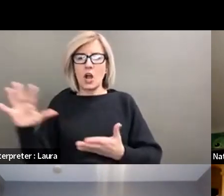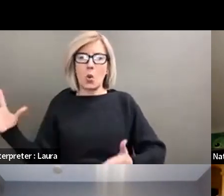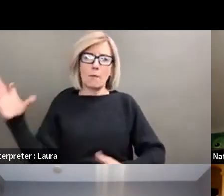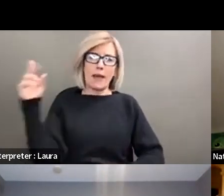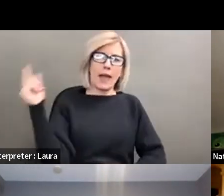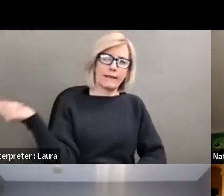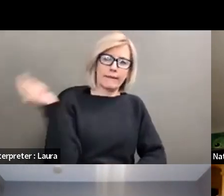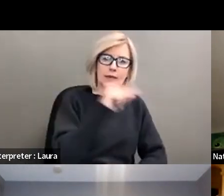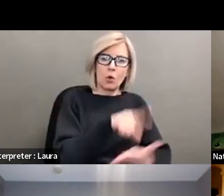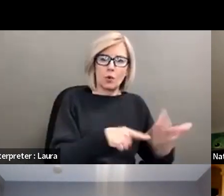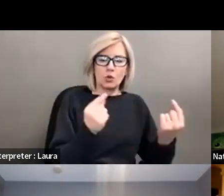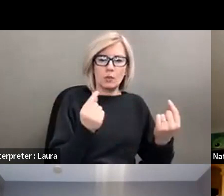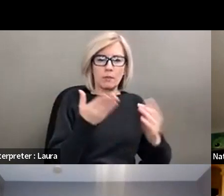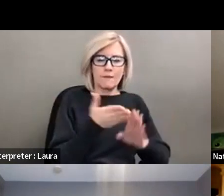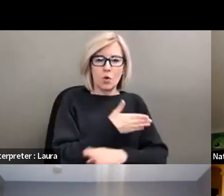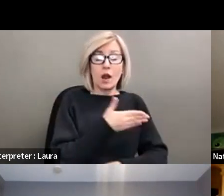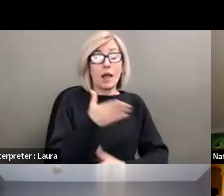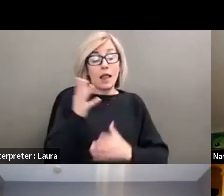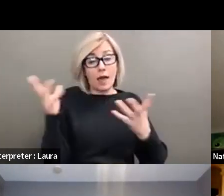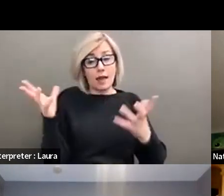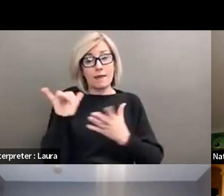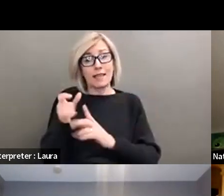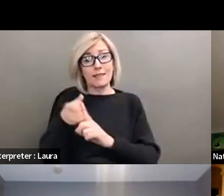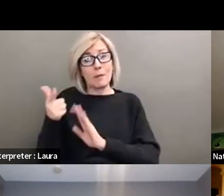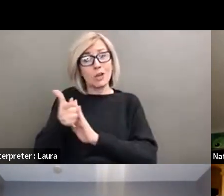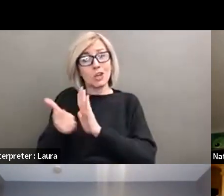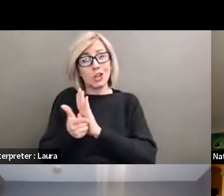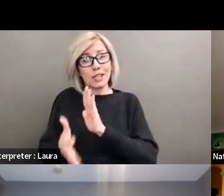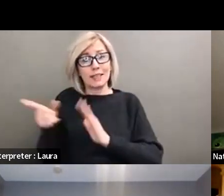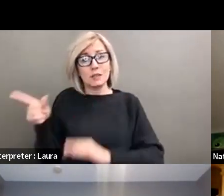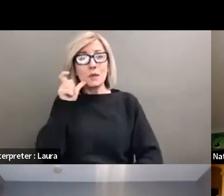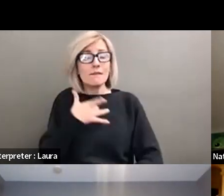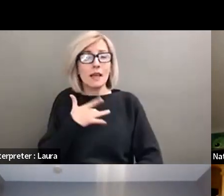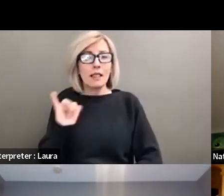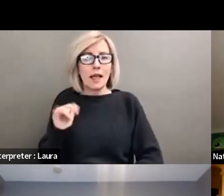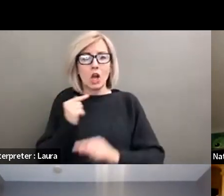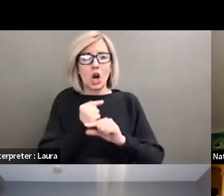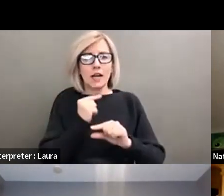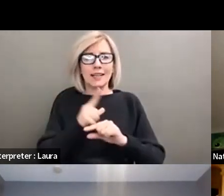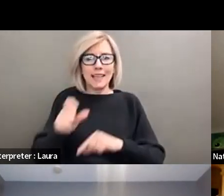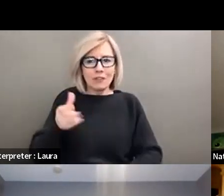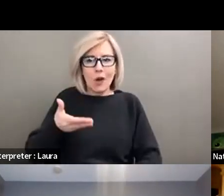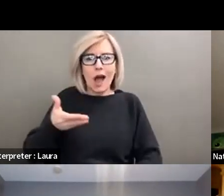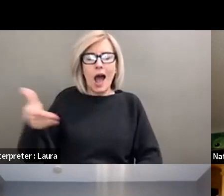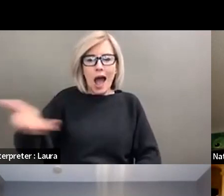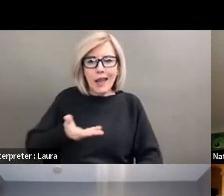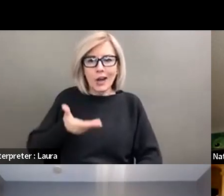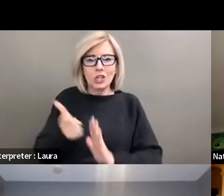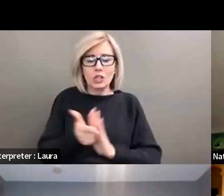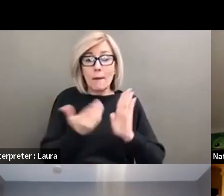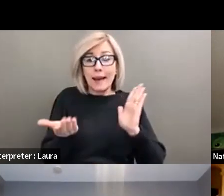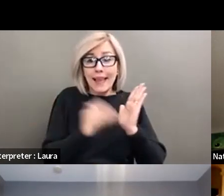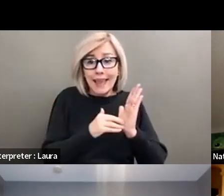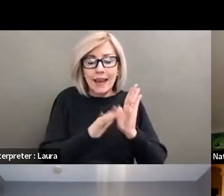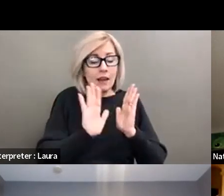before. And a lot of that is coming from attorneys that feel like guardians have to hire an attorney. And again, I'm going to repeat, I